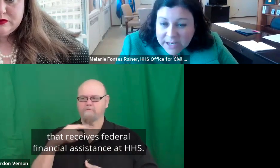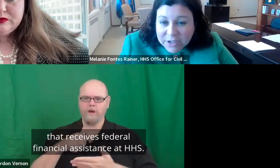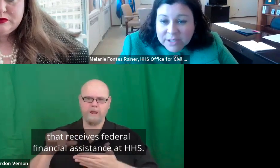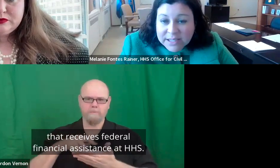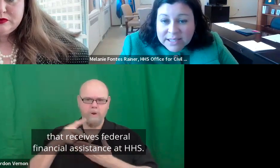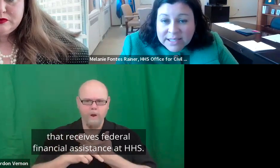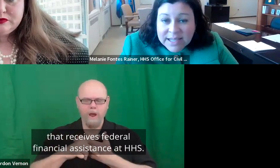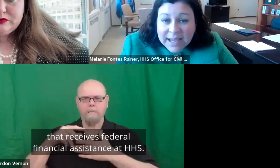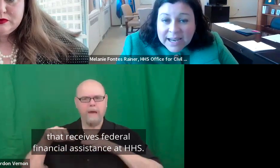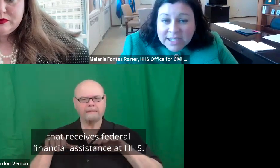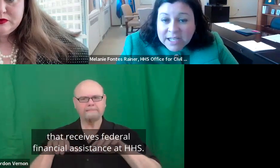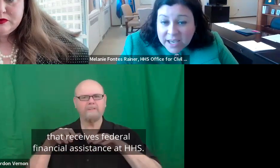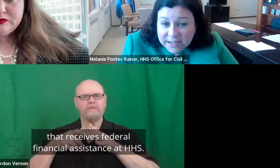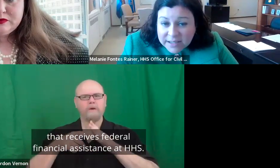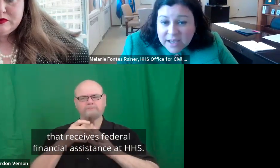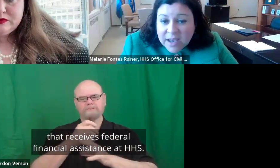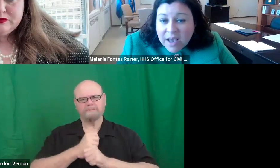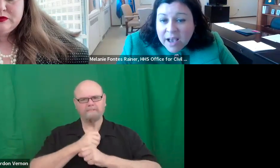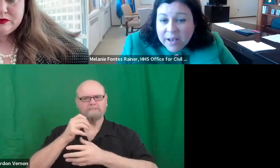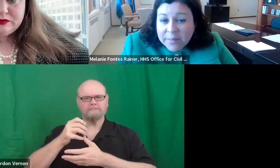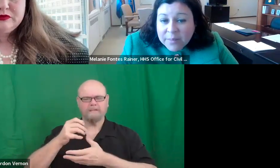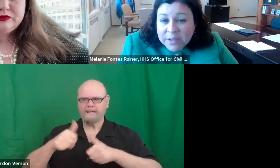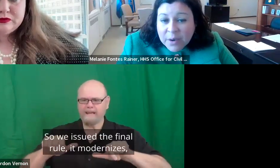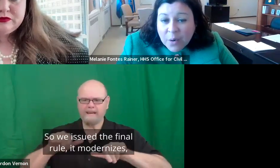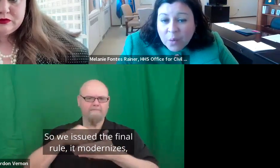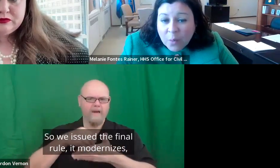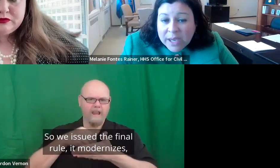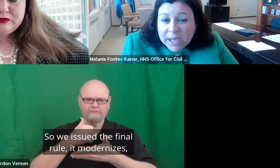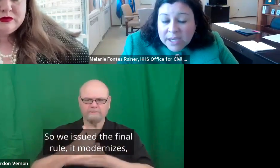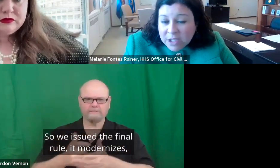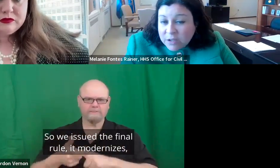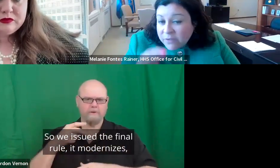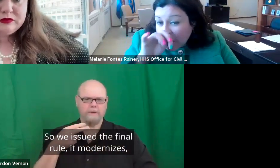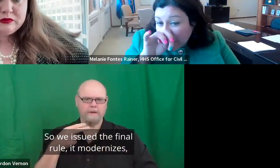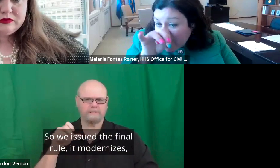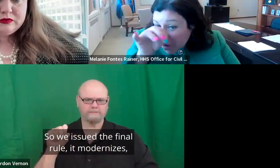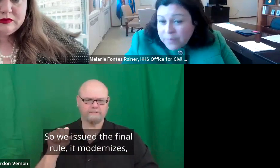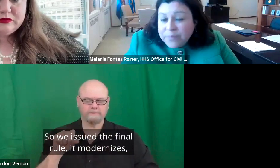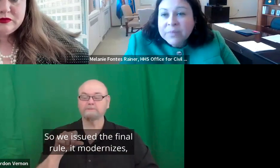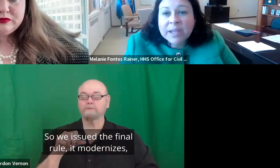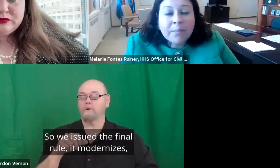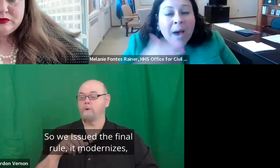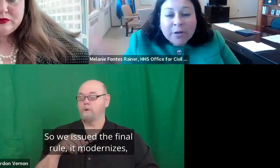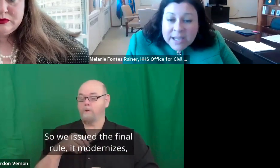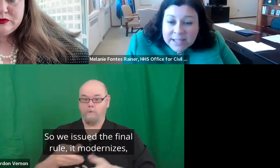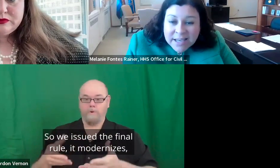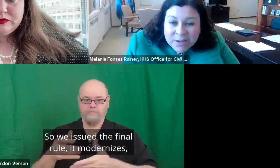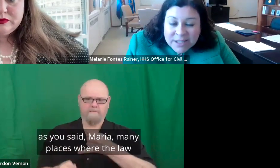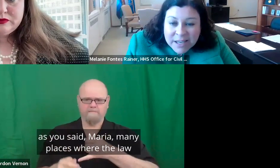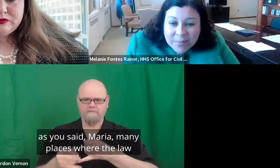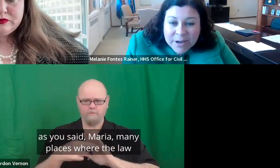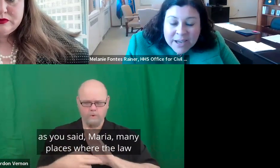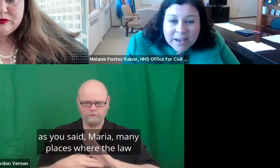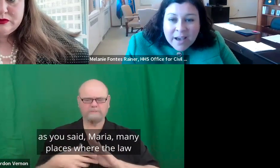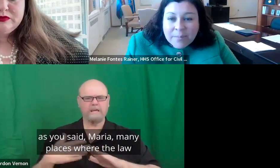federal financial assistance at HHS. So we issued the final rule. It modernizes, as